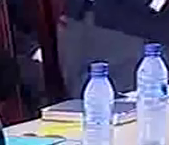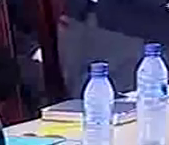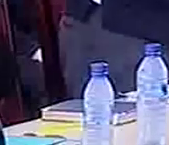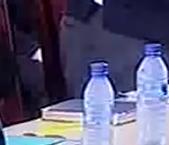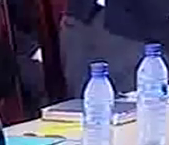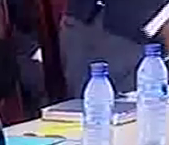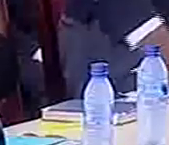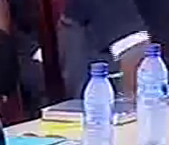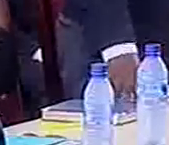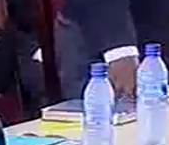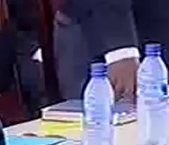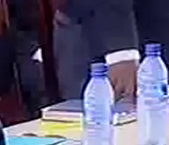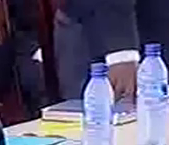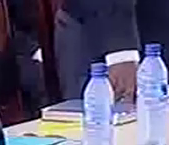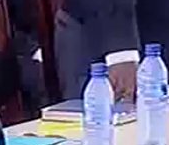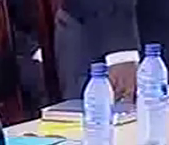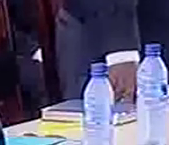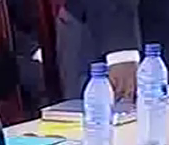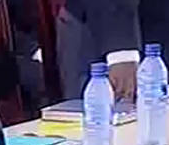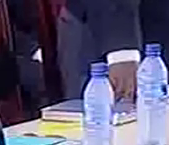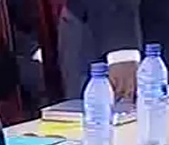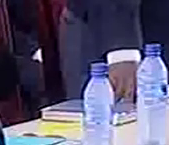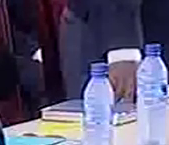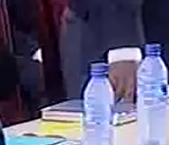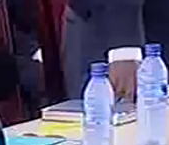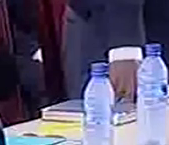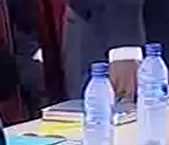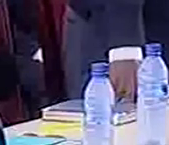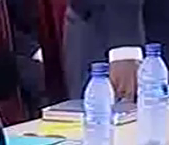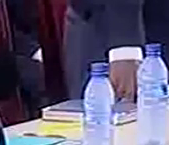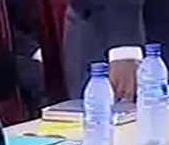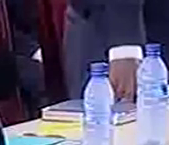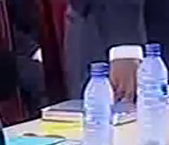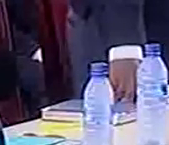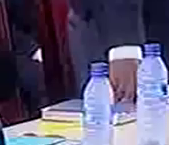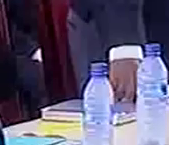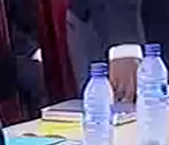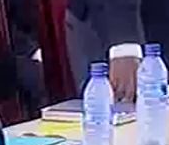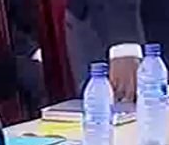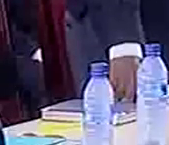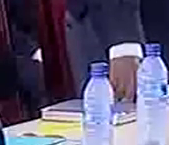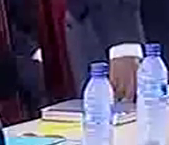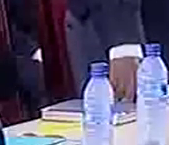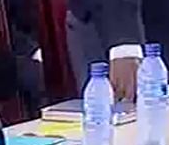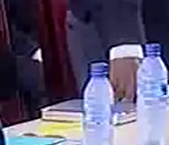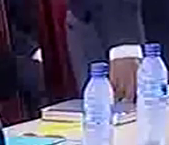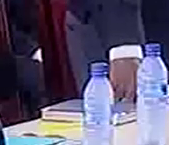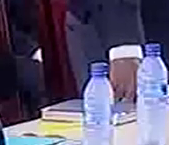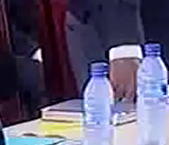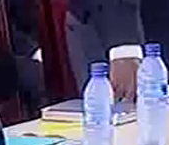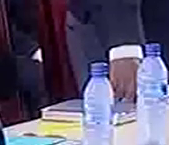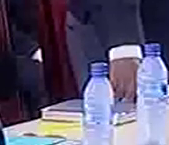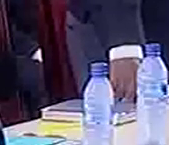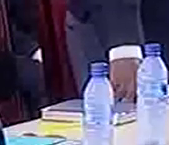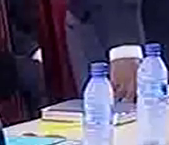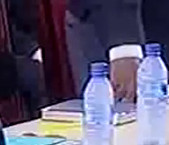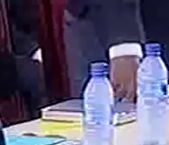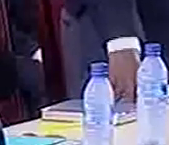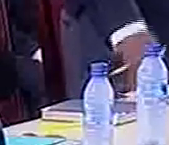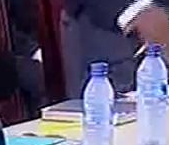is what is contained in the Liberty Press case that I intend to rely upon. That is